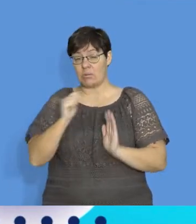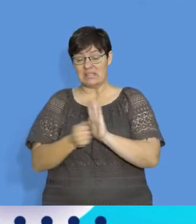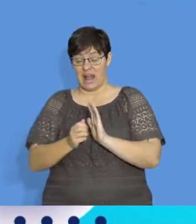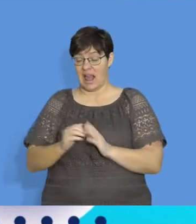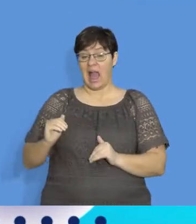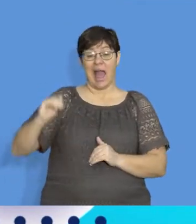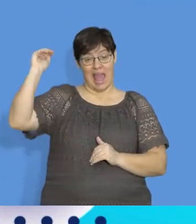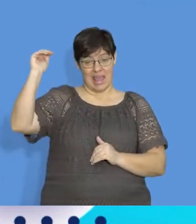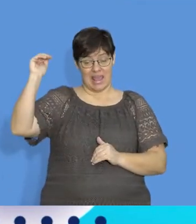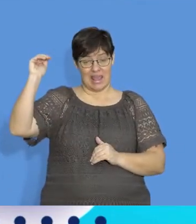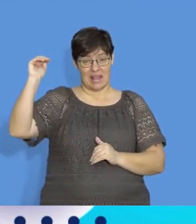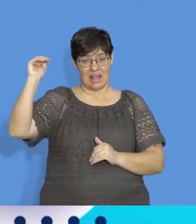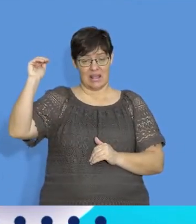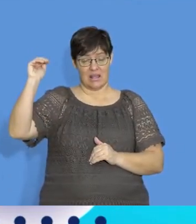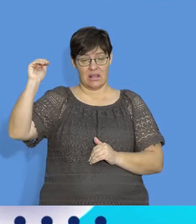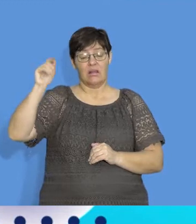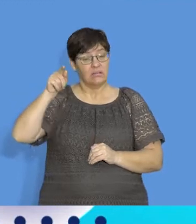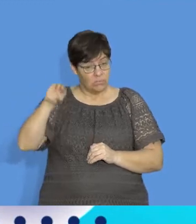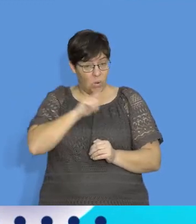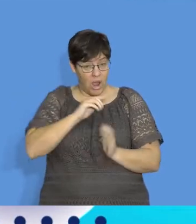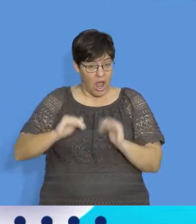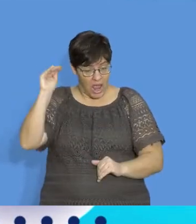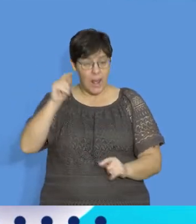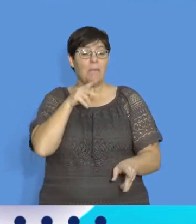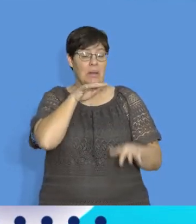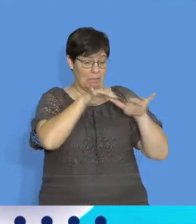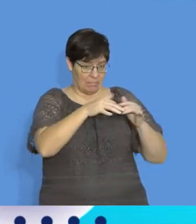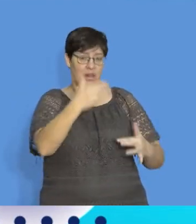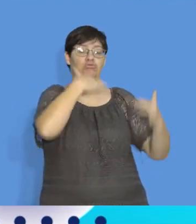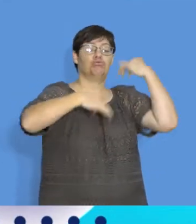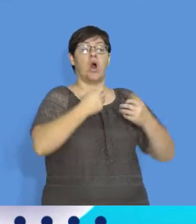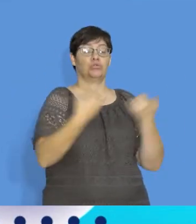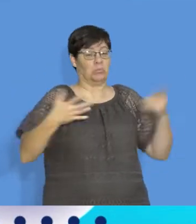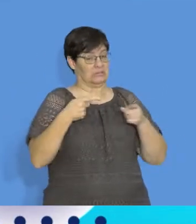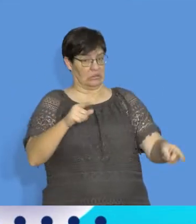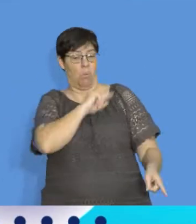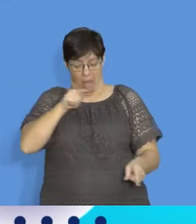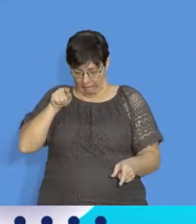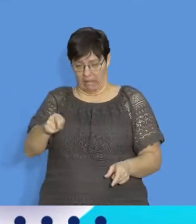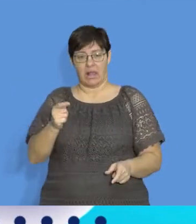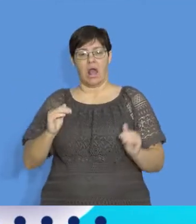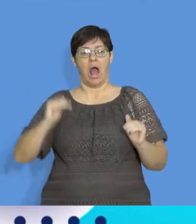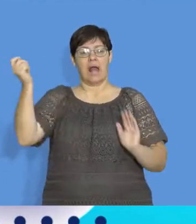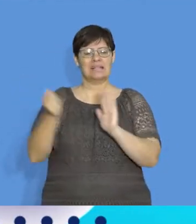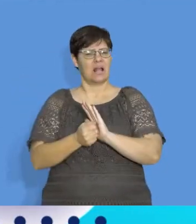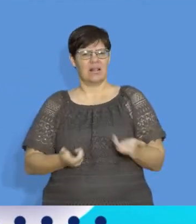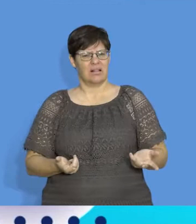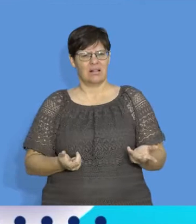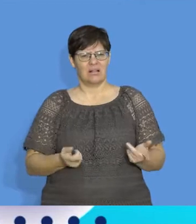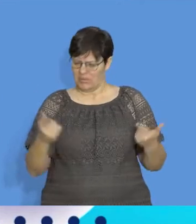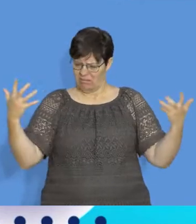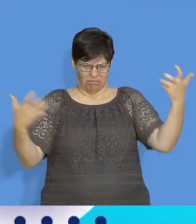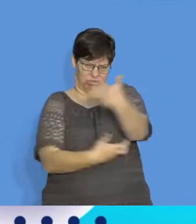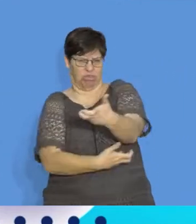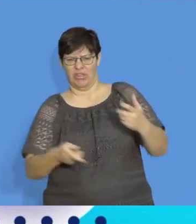was high, therefore ice cream caused drowning? No. So we